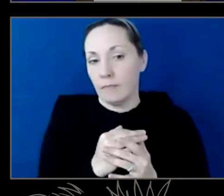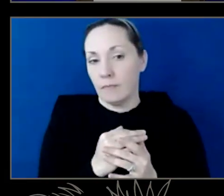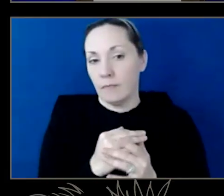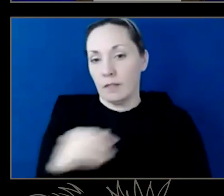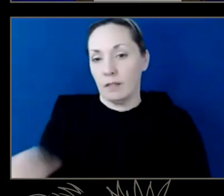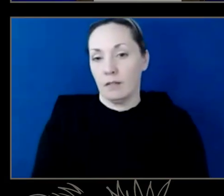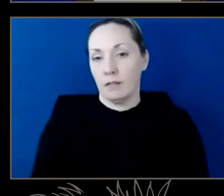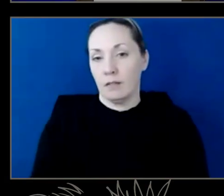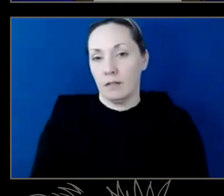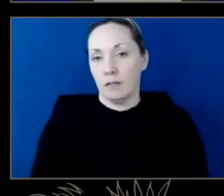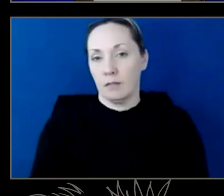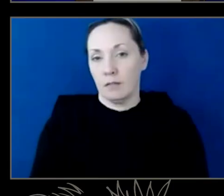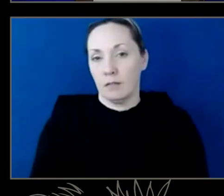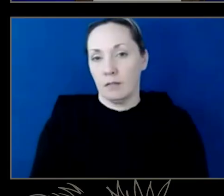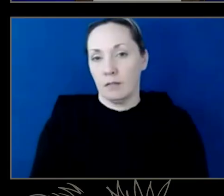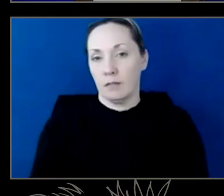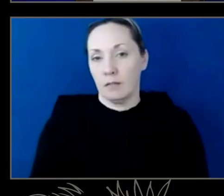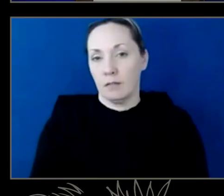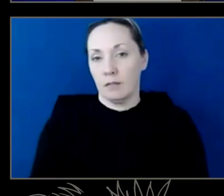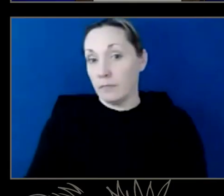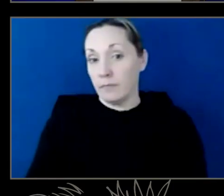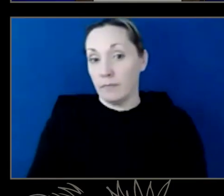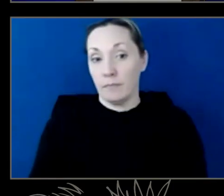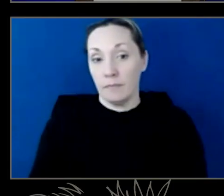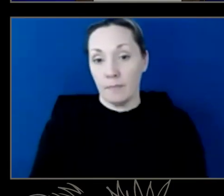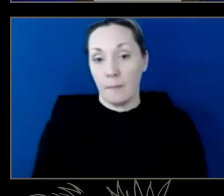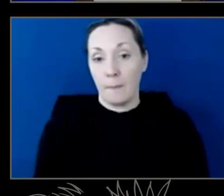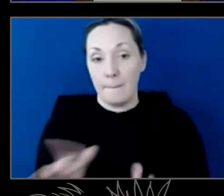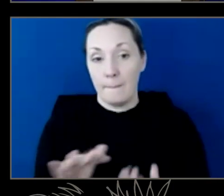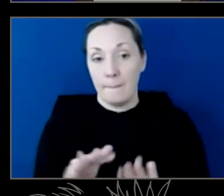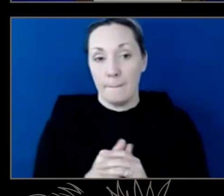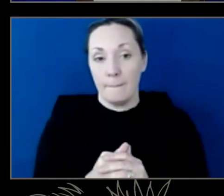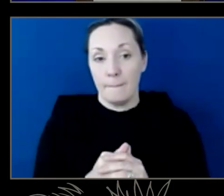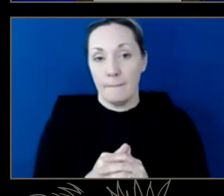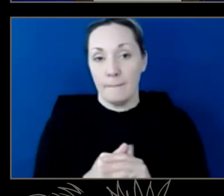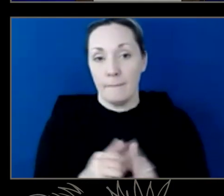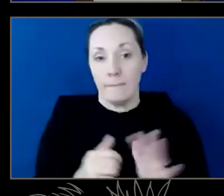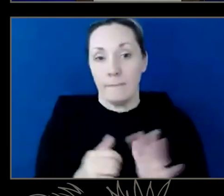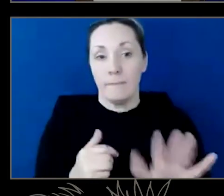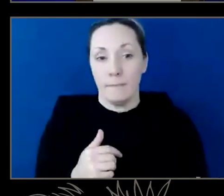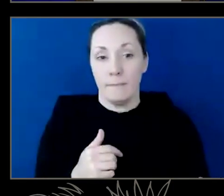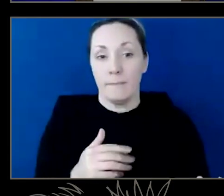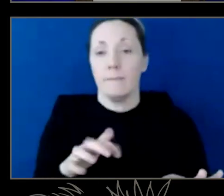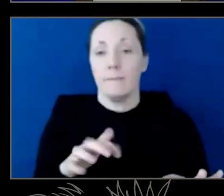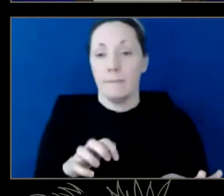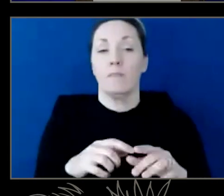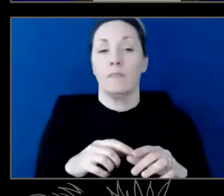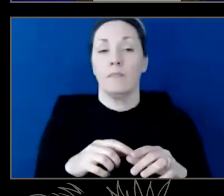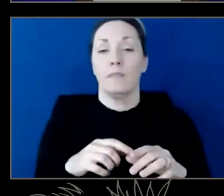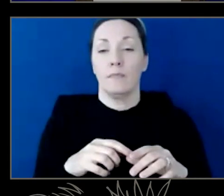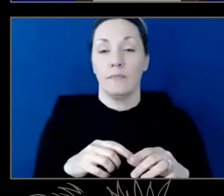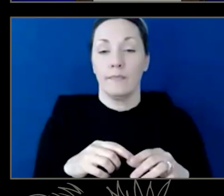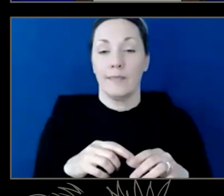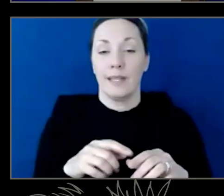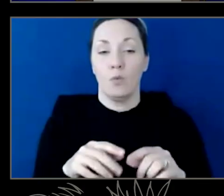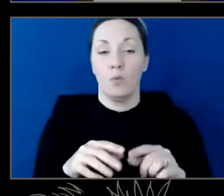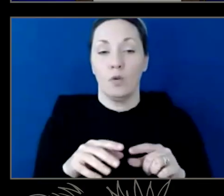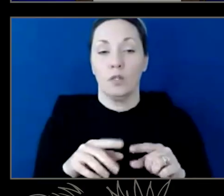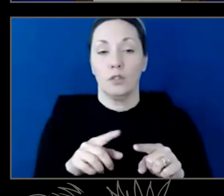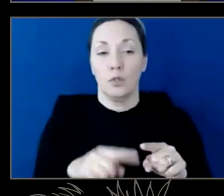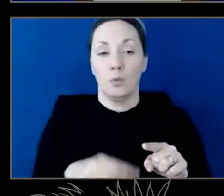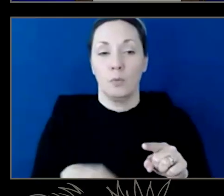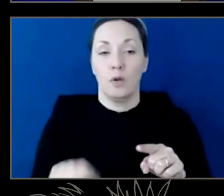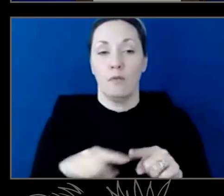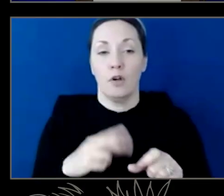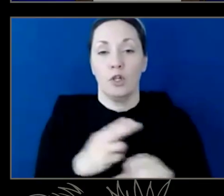its ID and a checked state. And they weren't just looping over that and using this box